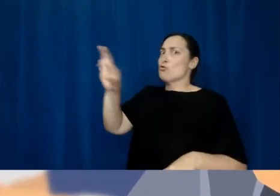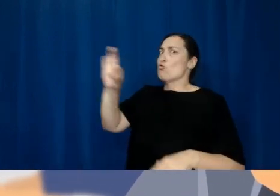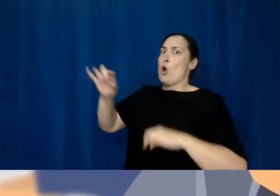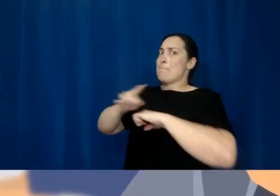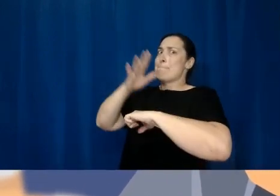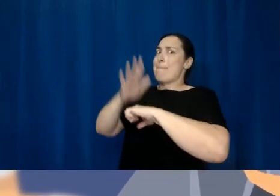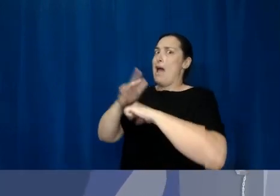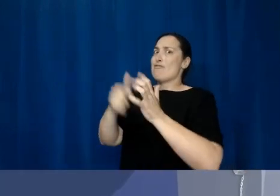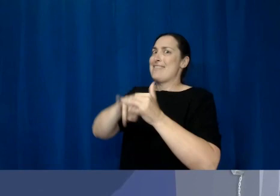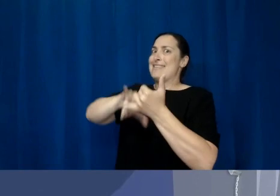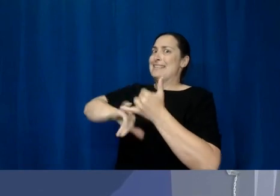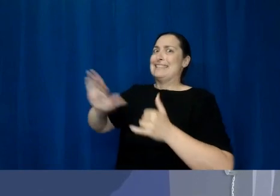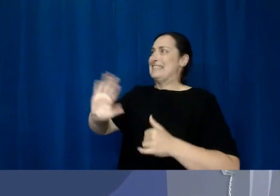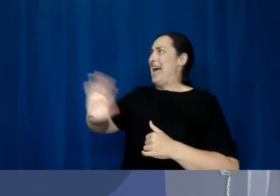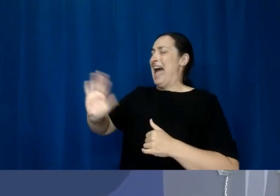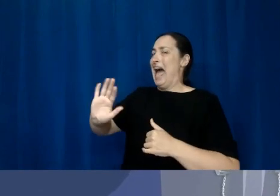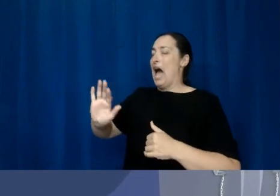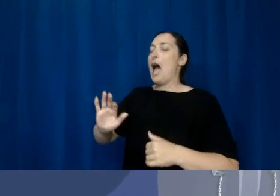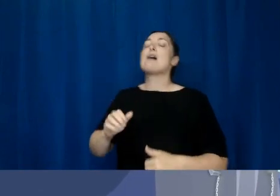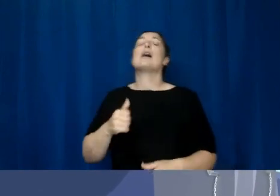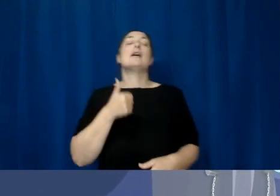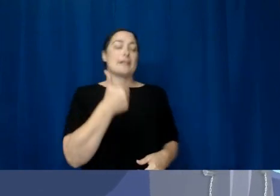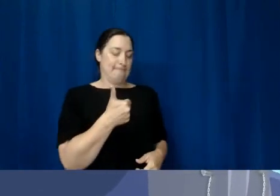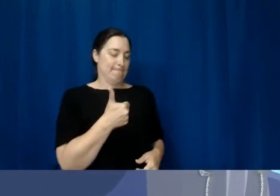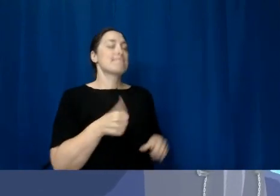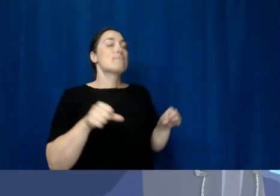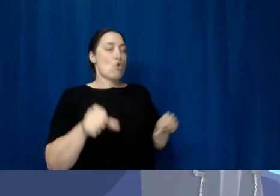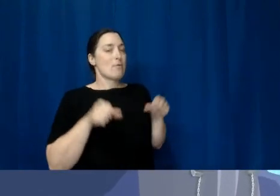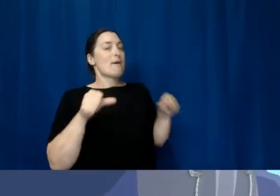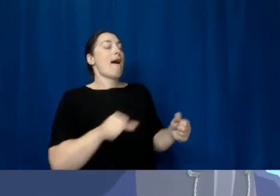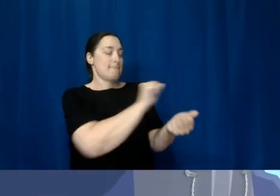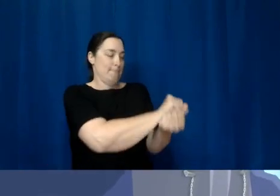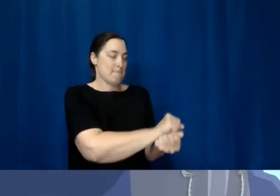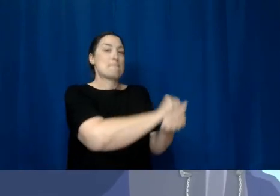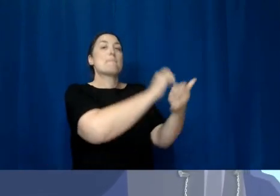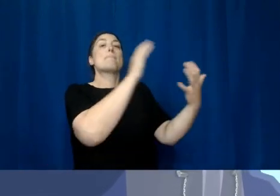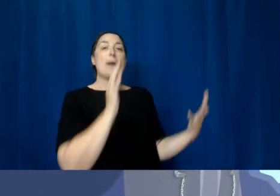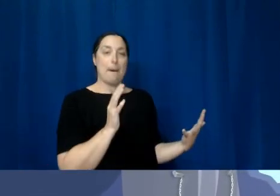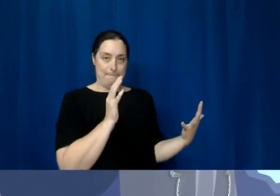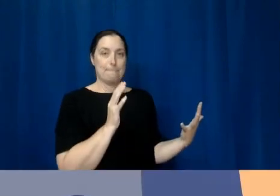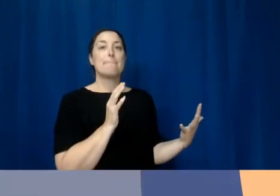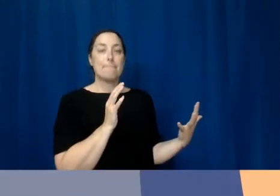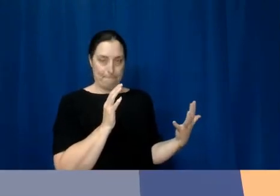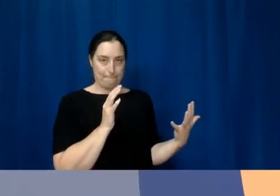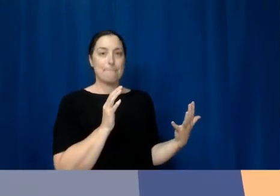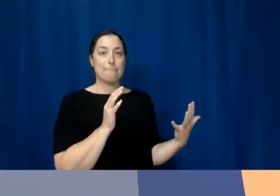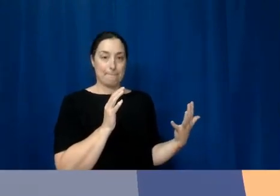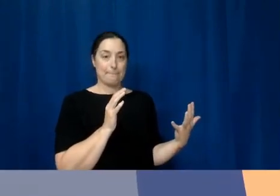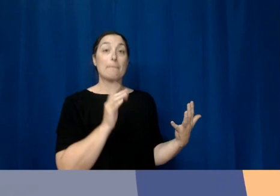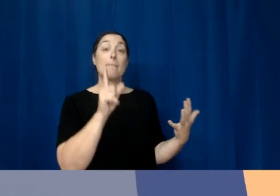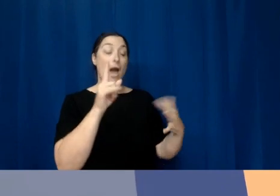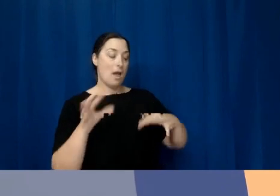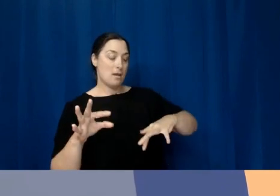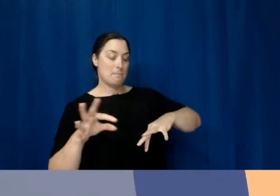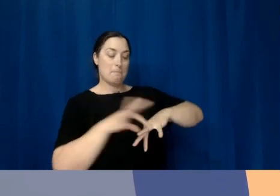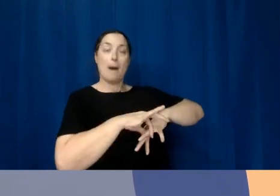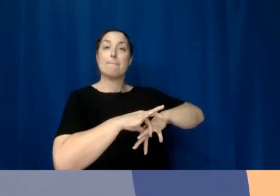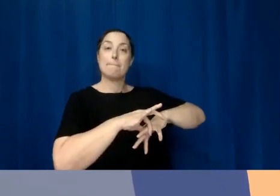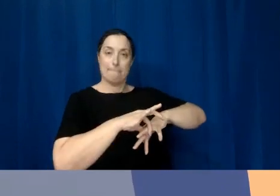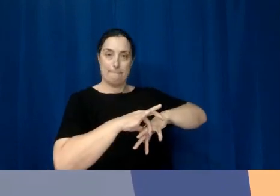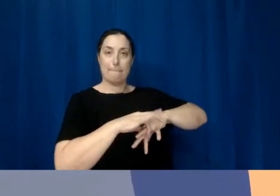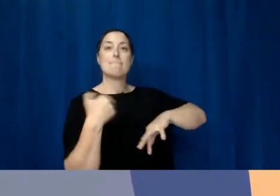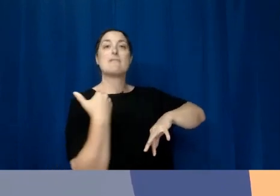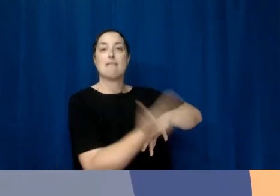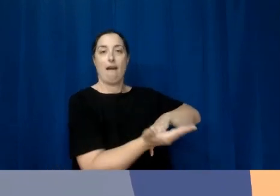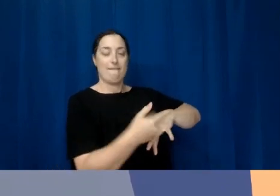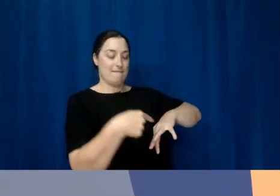Thetis. As a reward, Zeus unchained Prometheus from the boulder in the Caucasus Mountains and instead wrapped 2 bindings of stone and iron